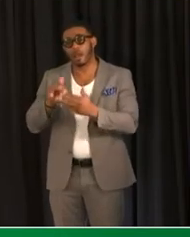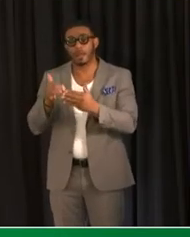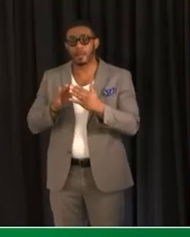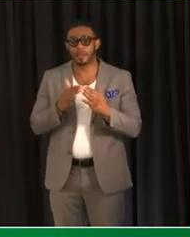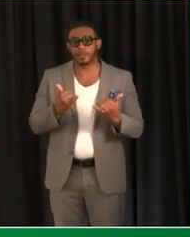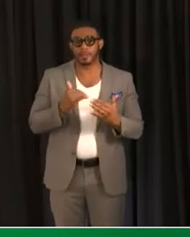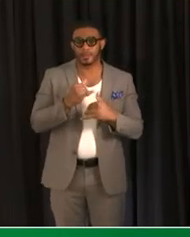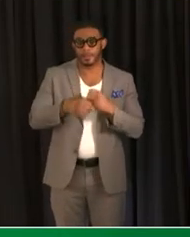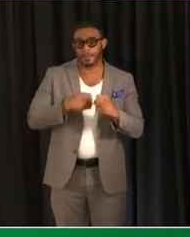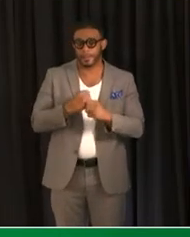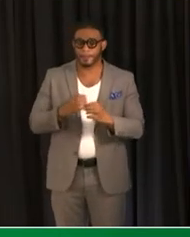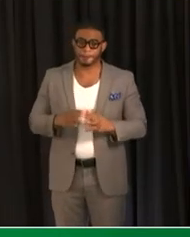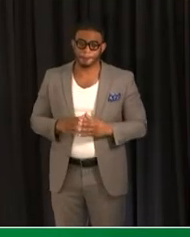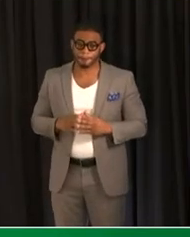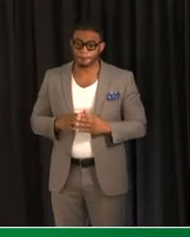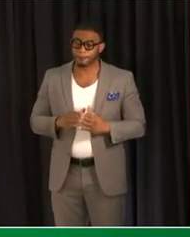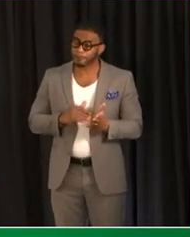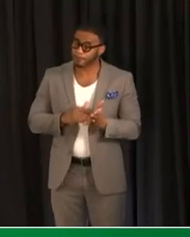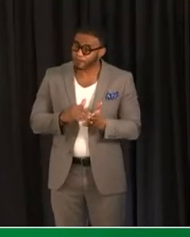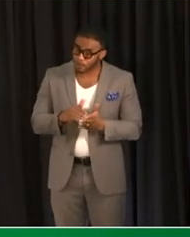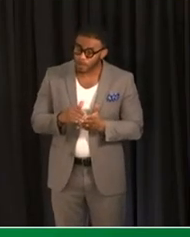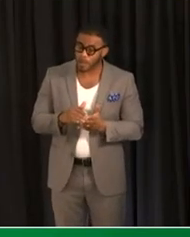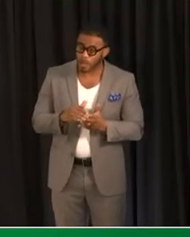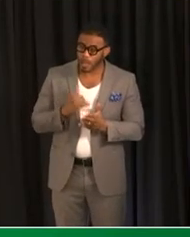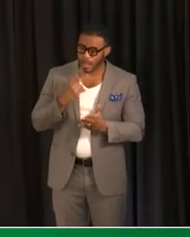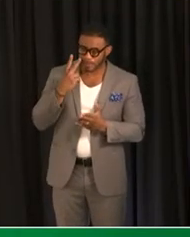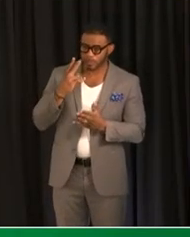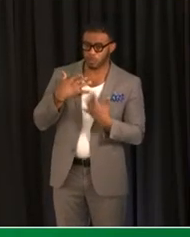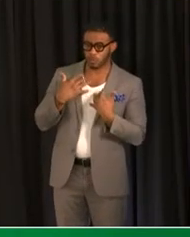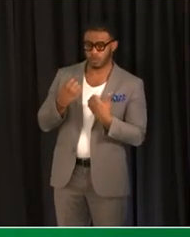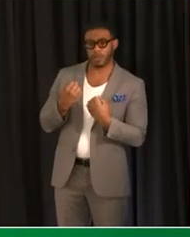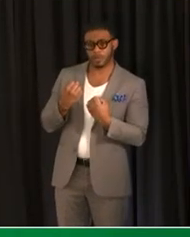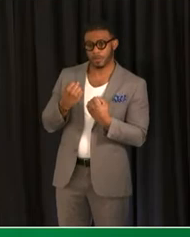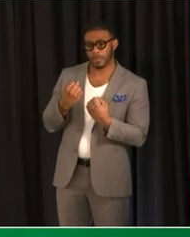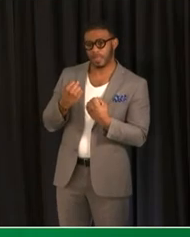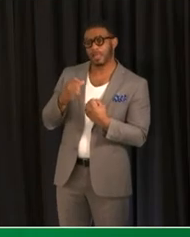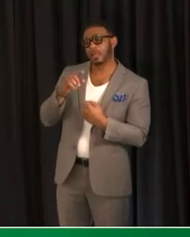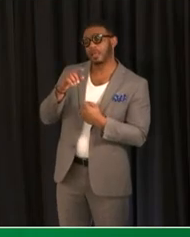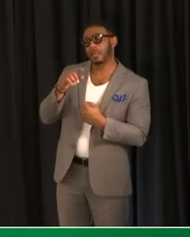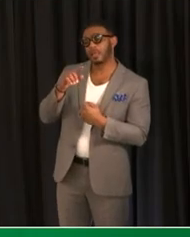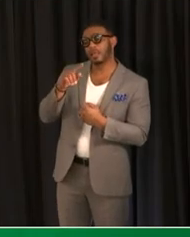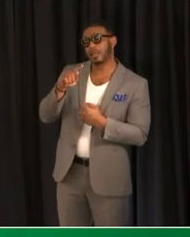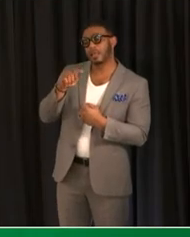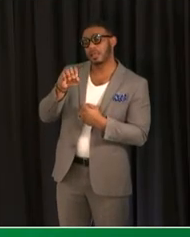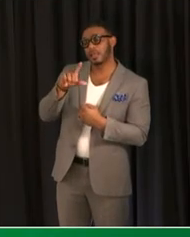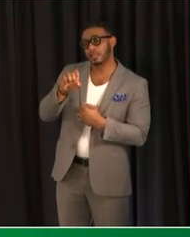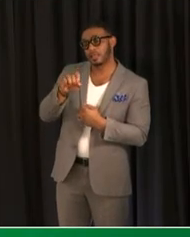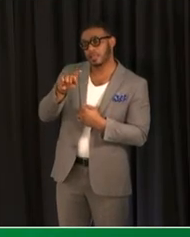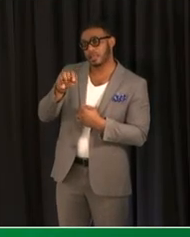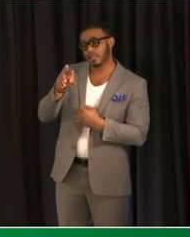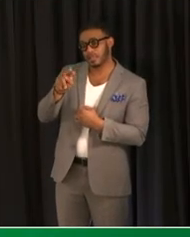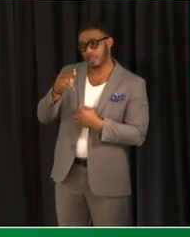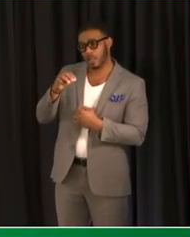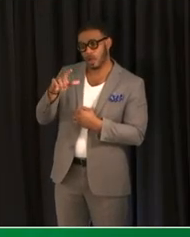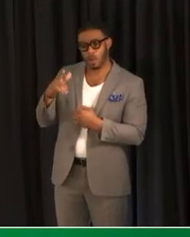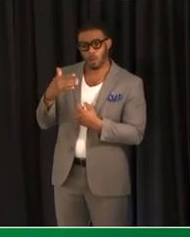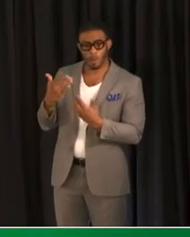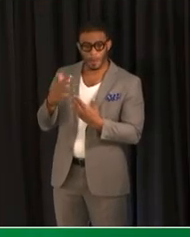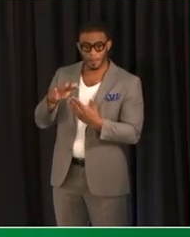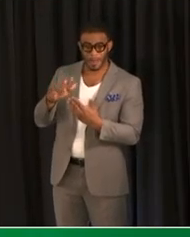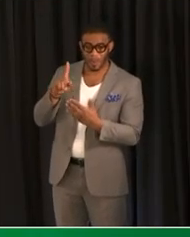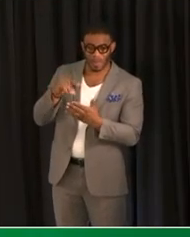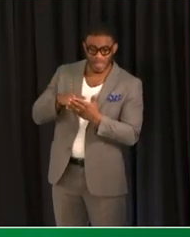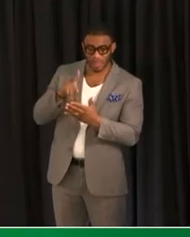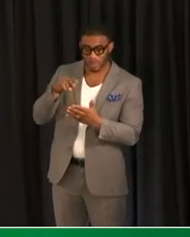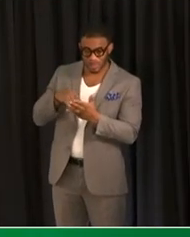affected our neighbors this year. Our office had a COVID-19 recovery TeleTownHall where over 1,000 Ward 2 residents called in